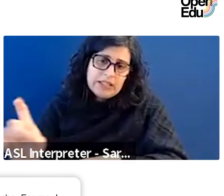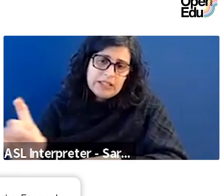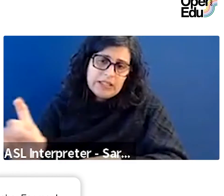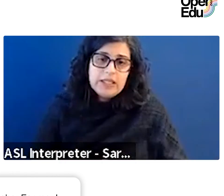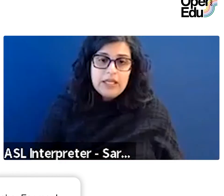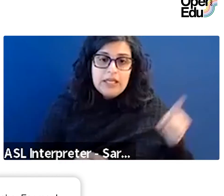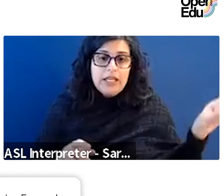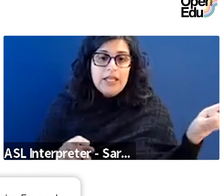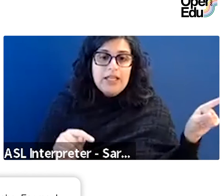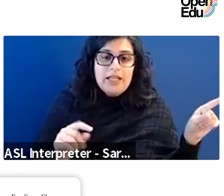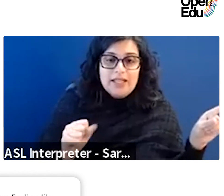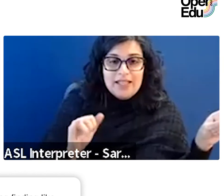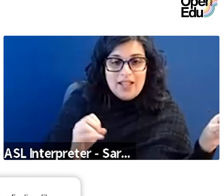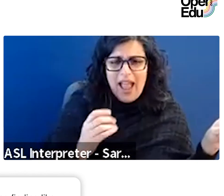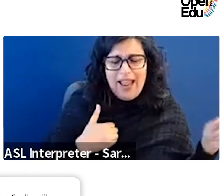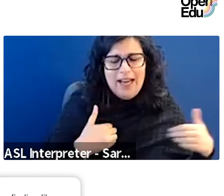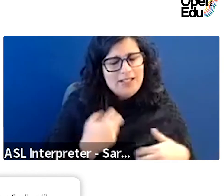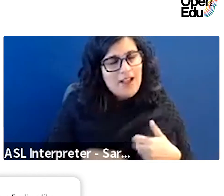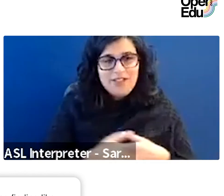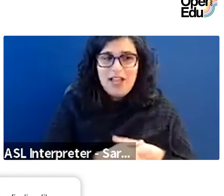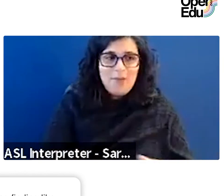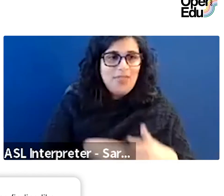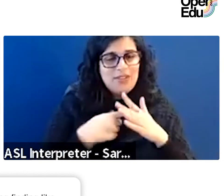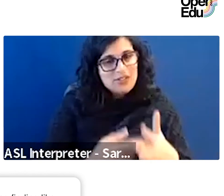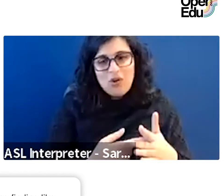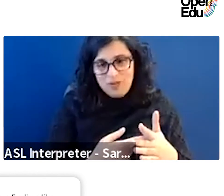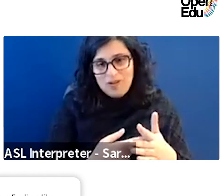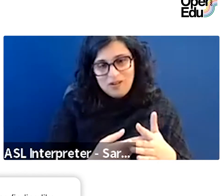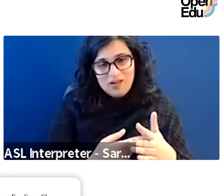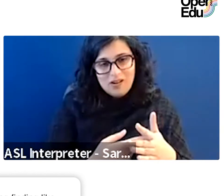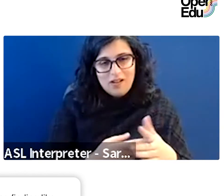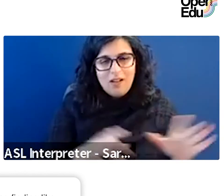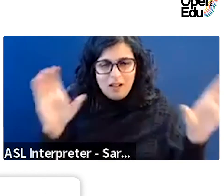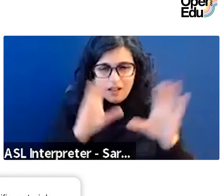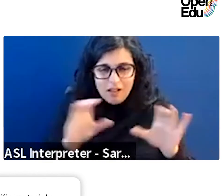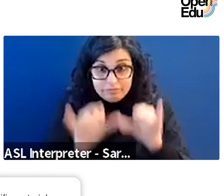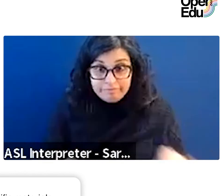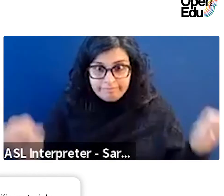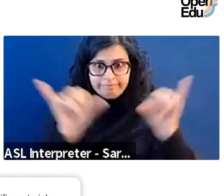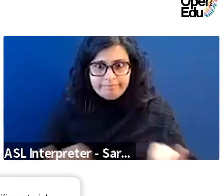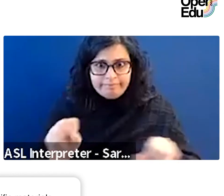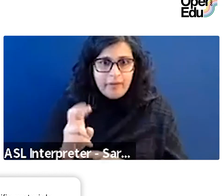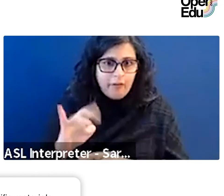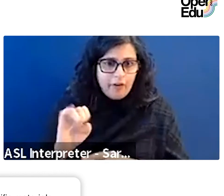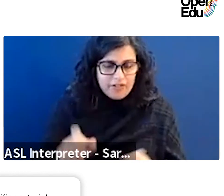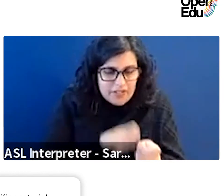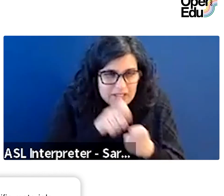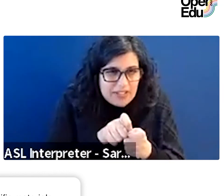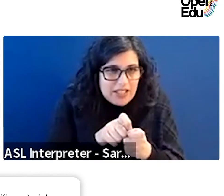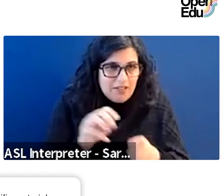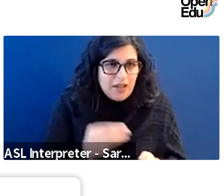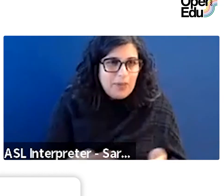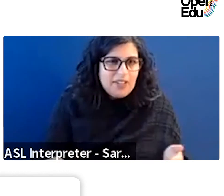For me, I had a really hard time in the beginning finding like a consistent source of these specific materials that I